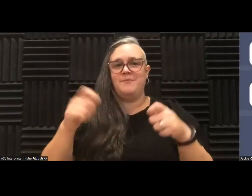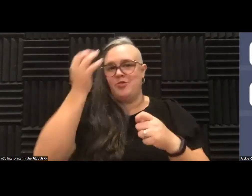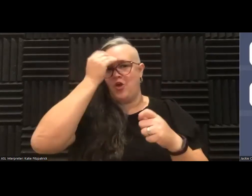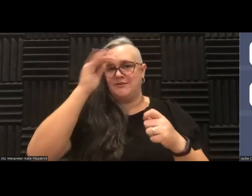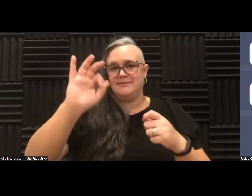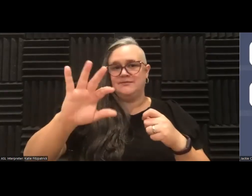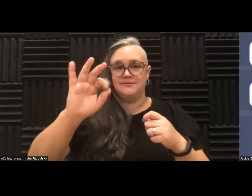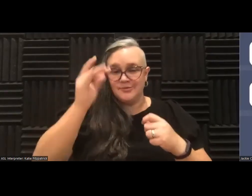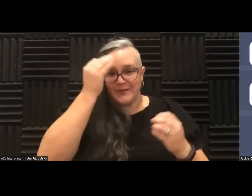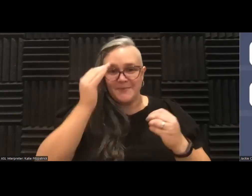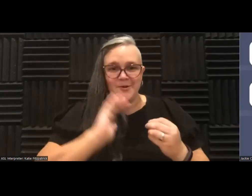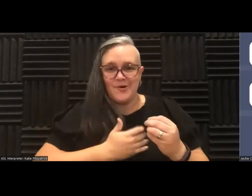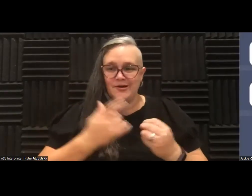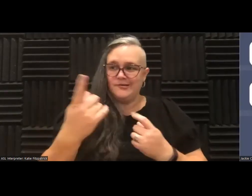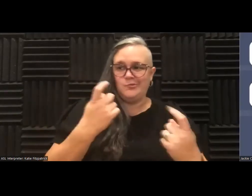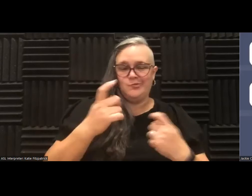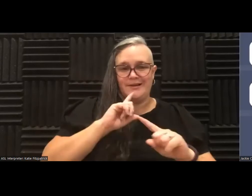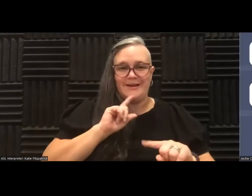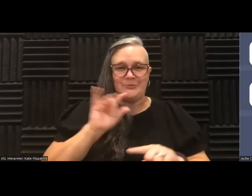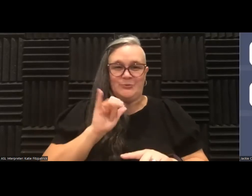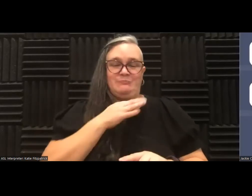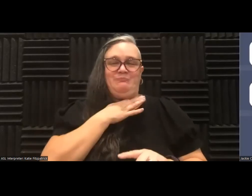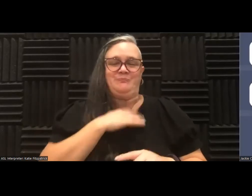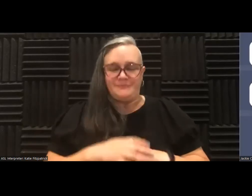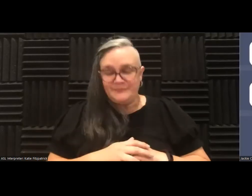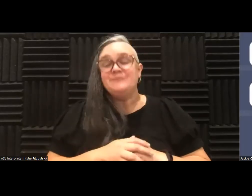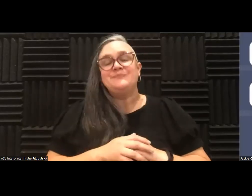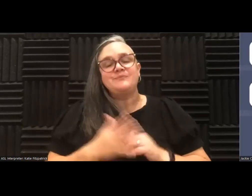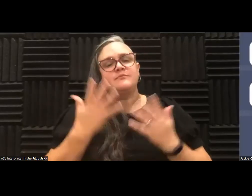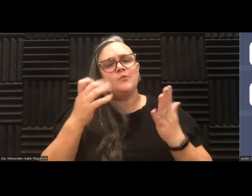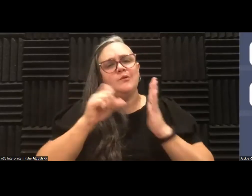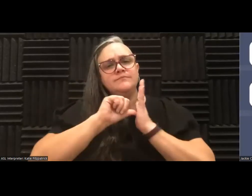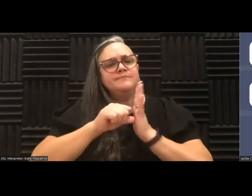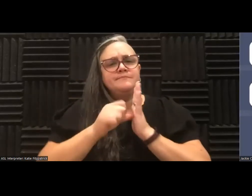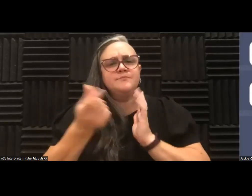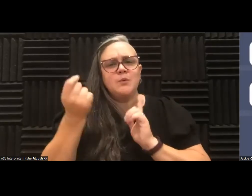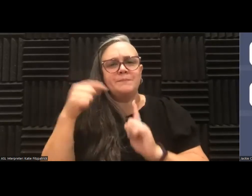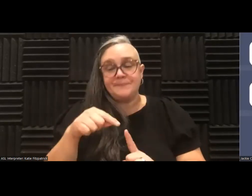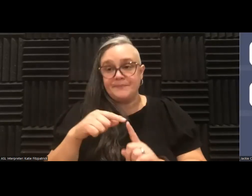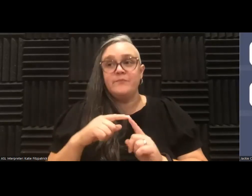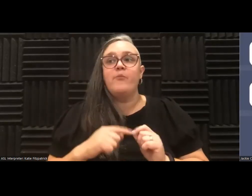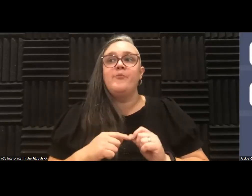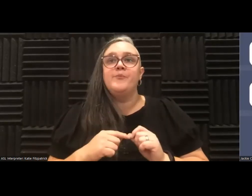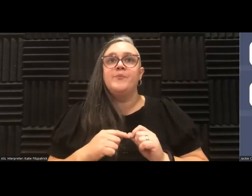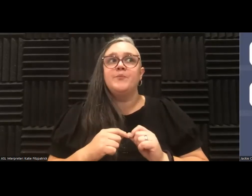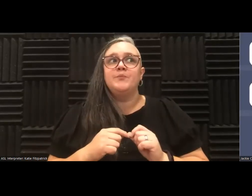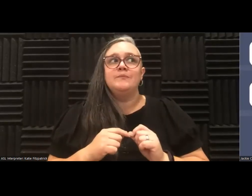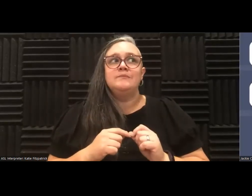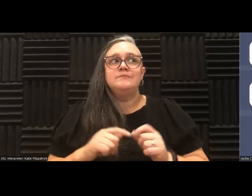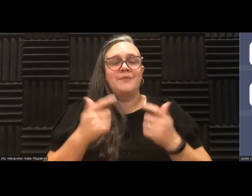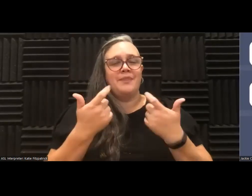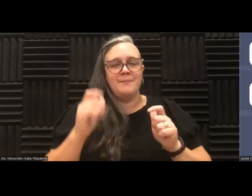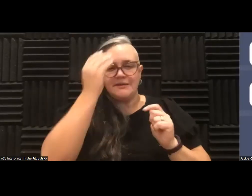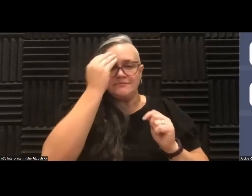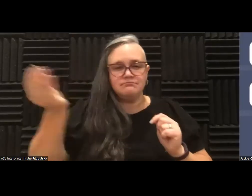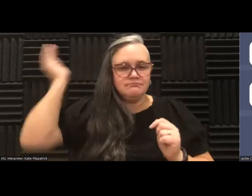our Q&A goes. But some of the things I just really want to emphasize is the biggest takeaway is, how do